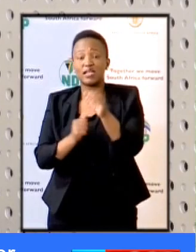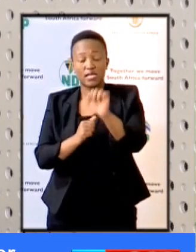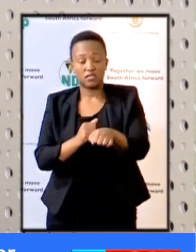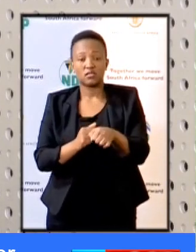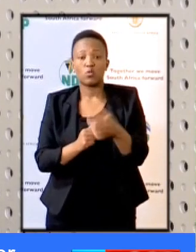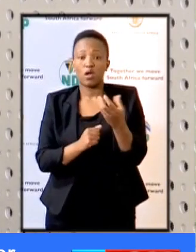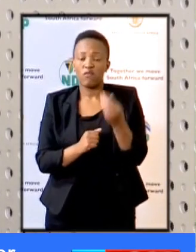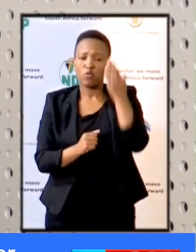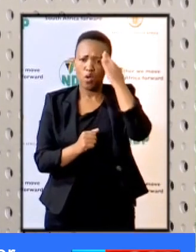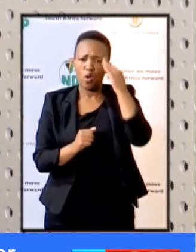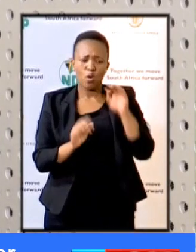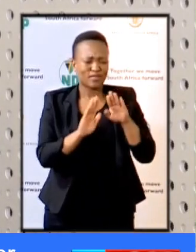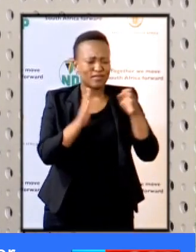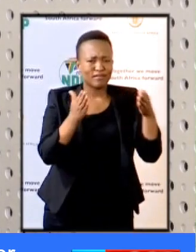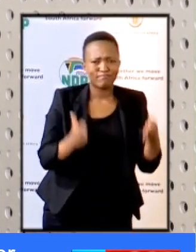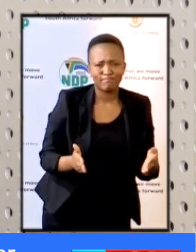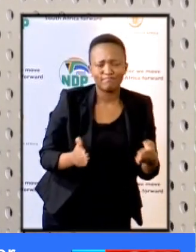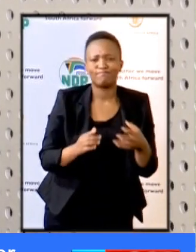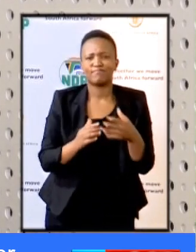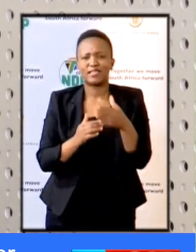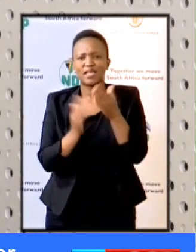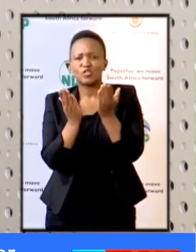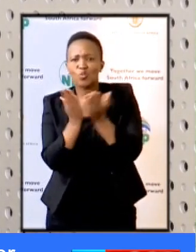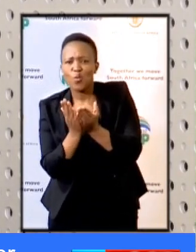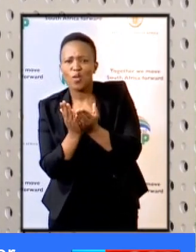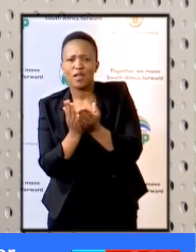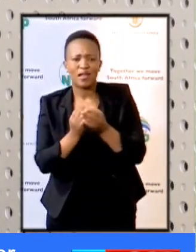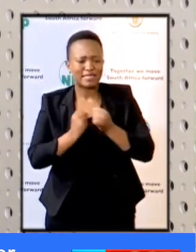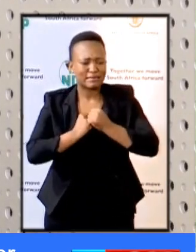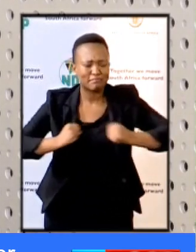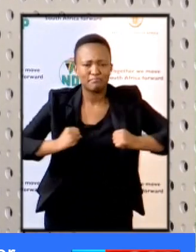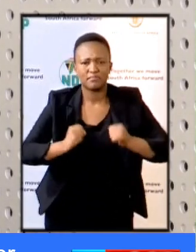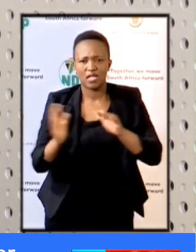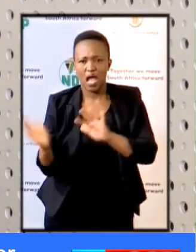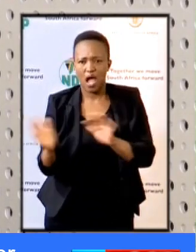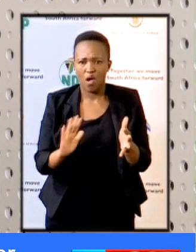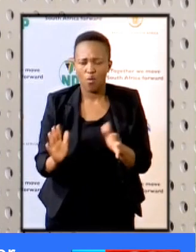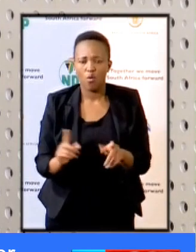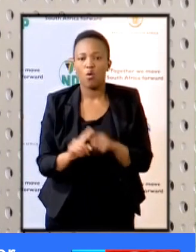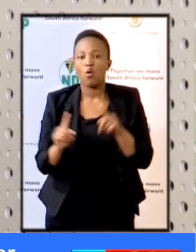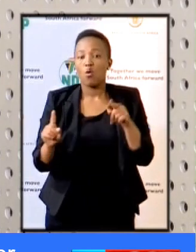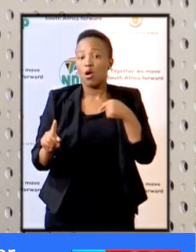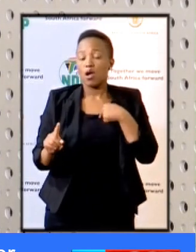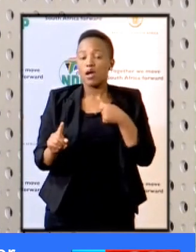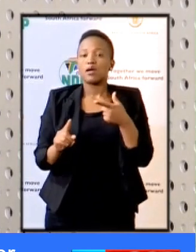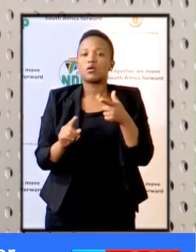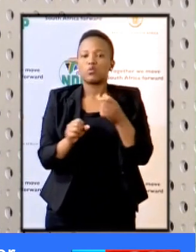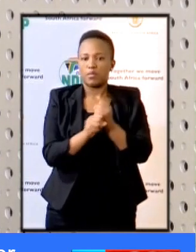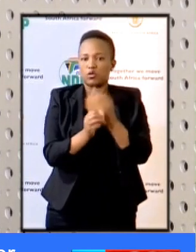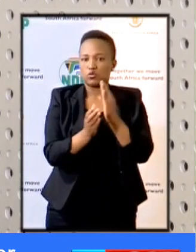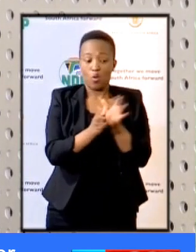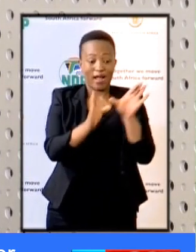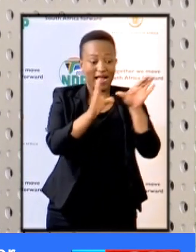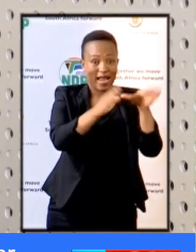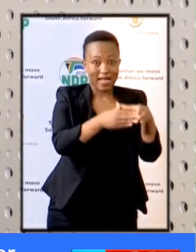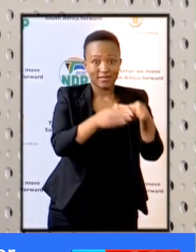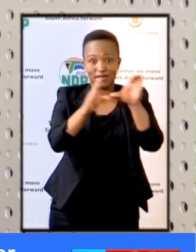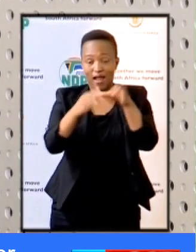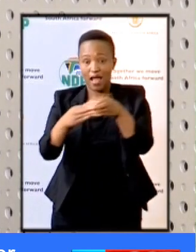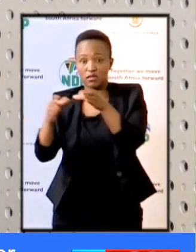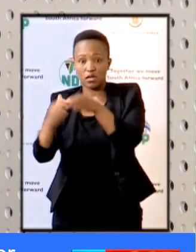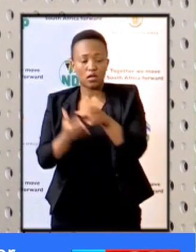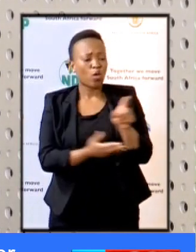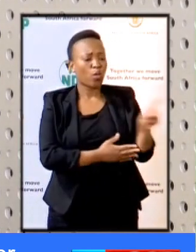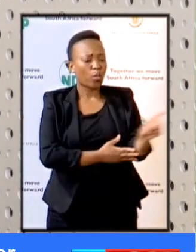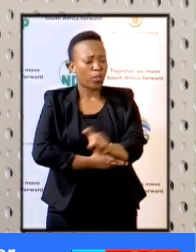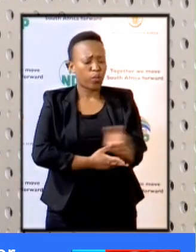infrastructure. But amongst others, that we have put as conditions that classes will be sanitized every day before